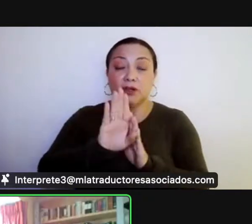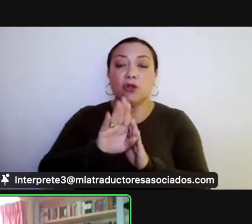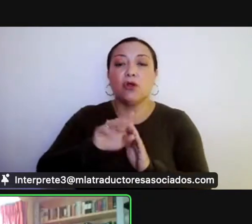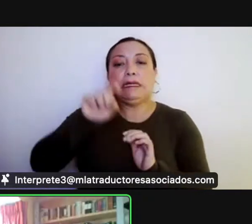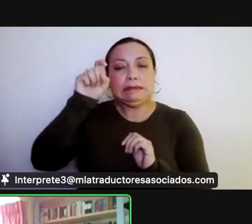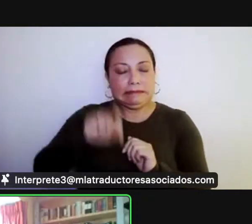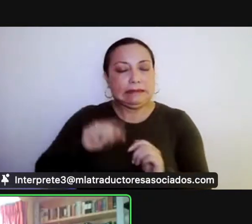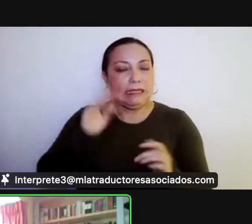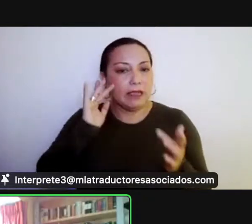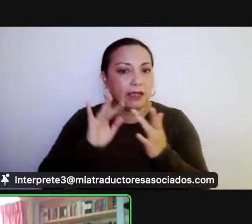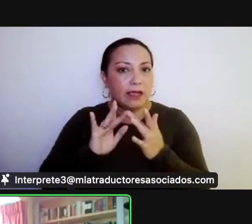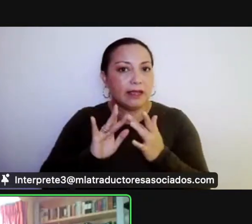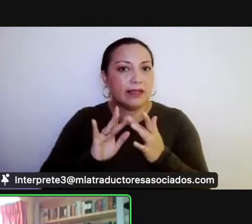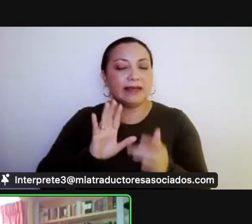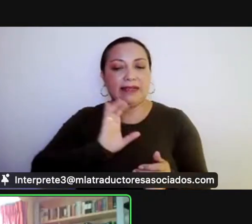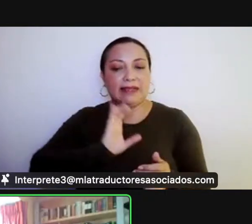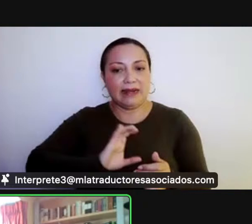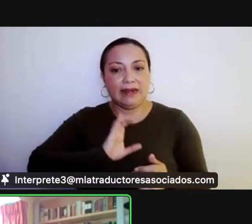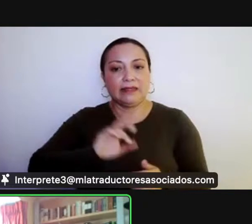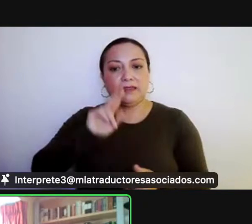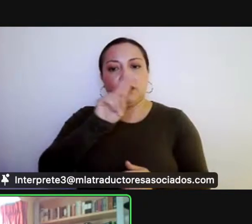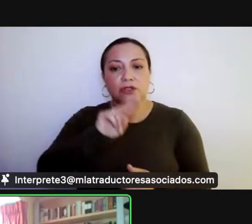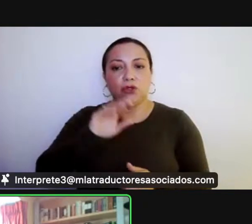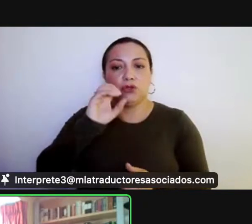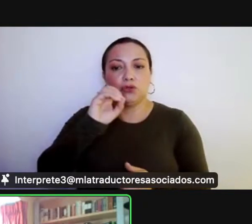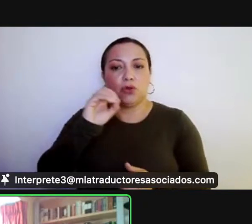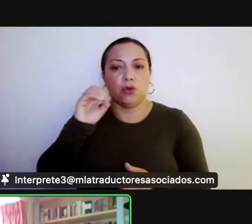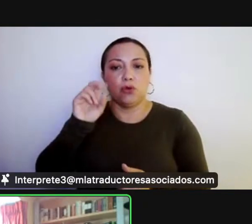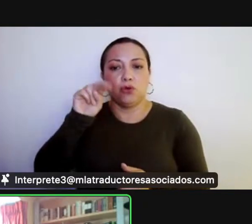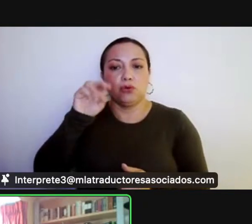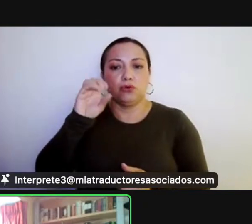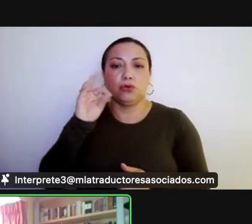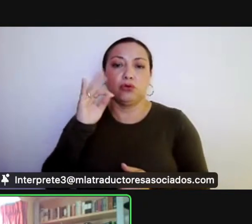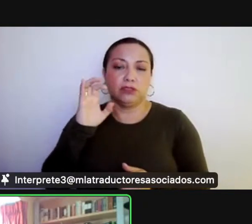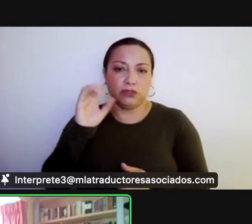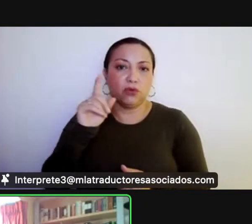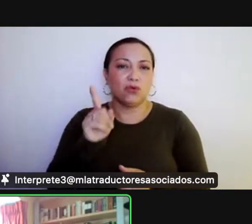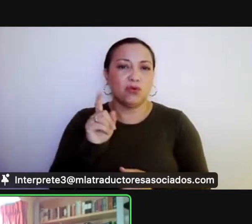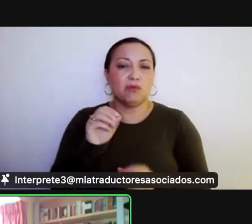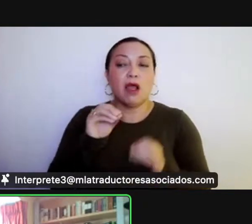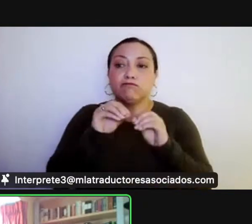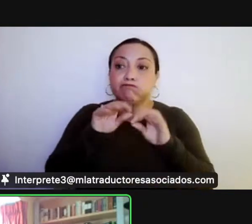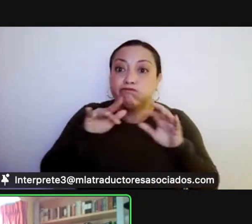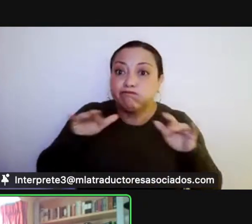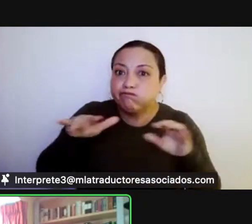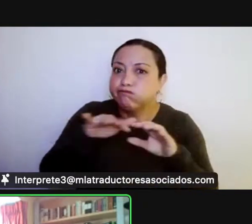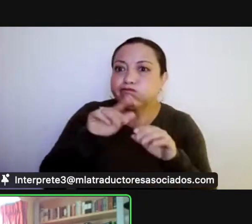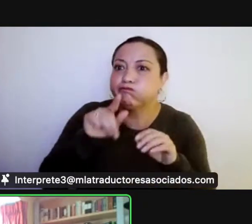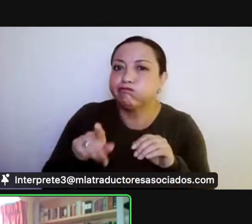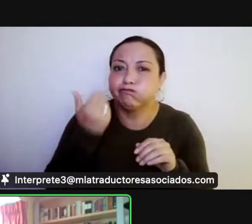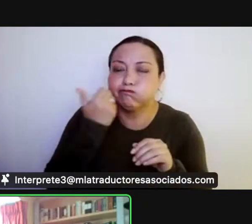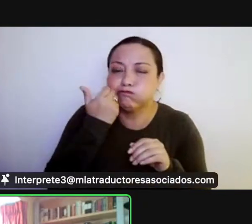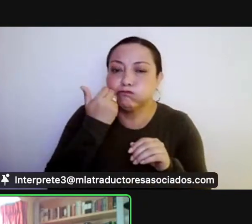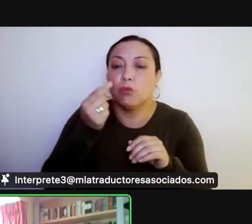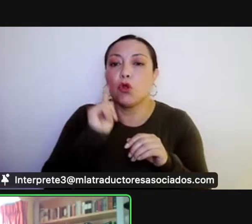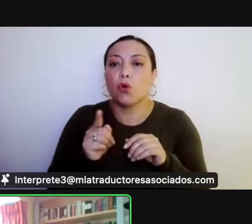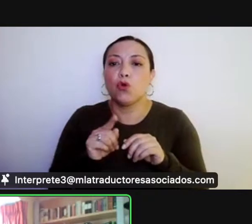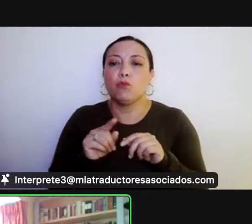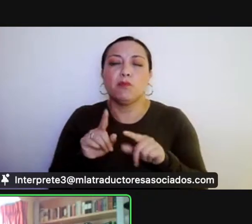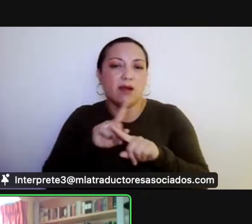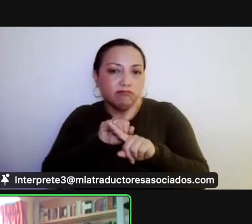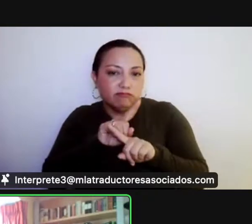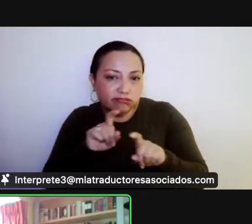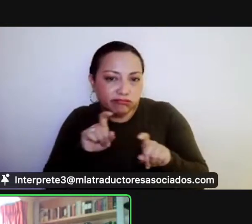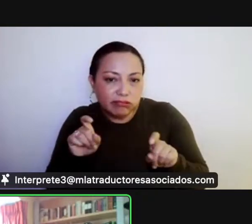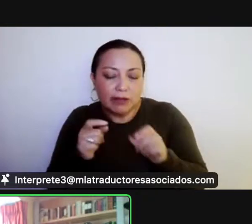to consider the zoonotic character of pandemics, because these pandemics emerge from